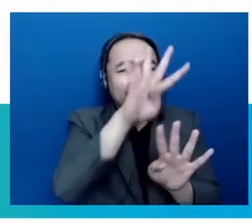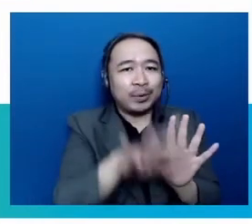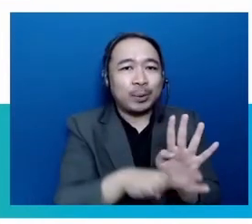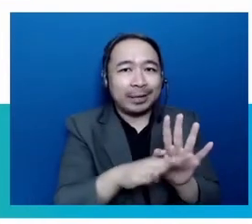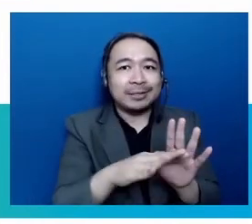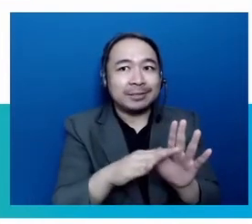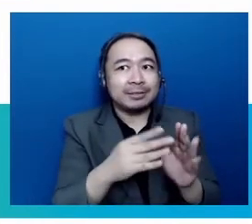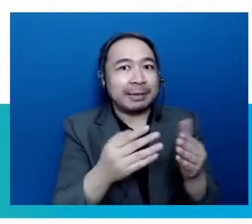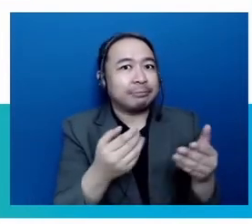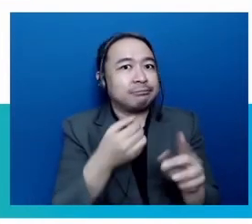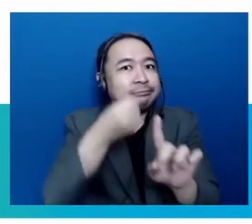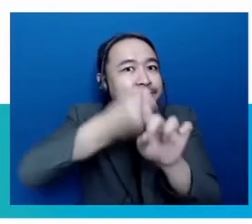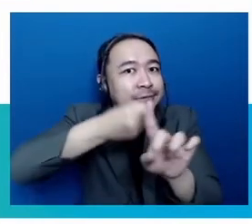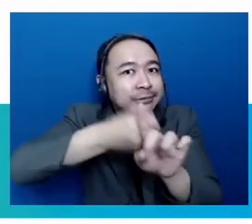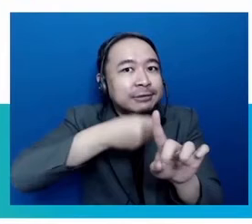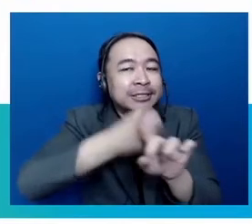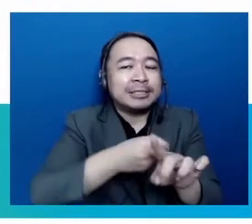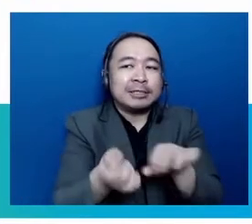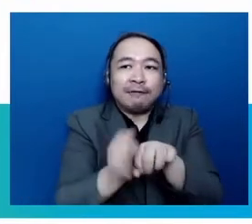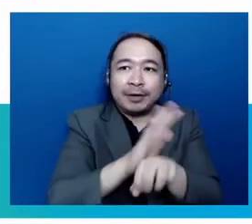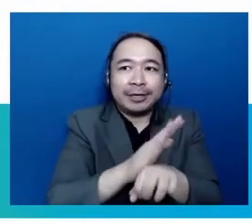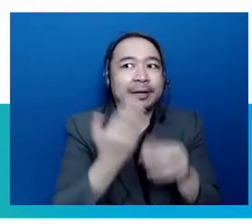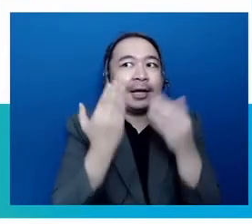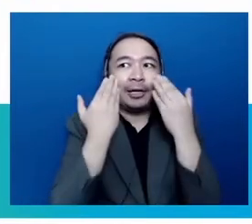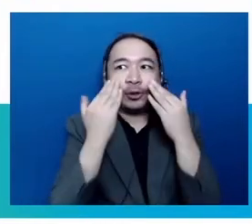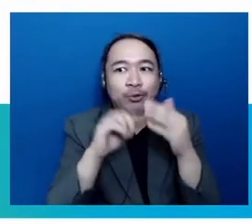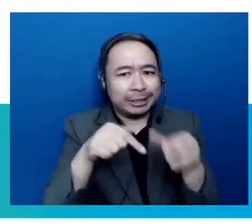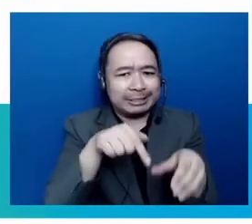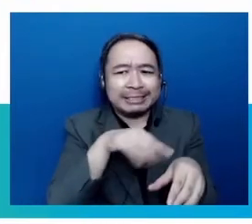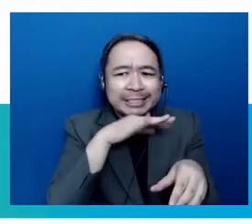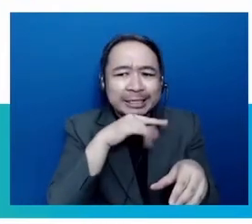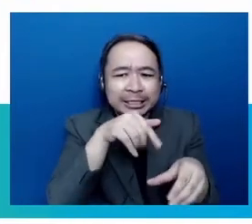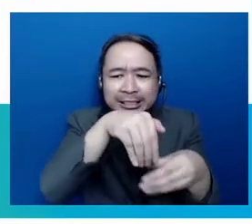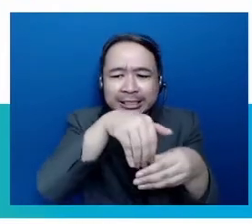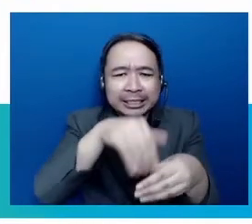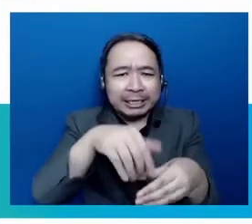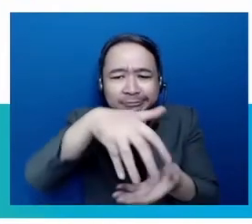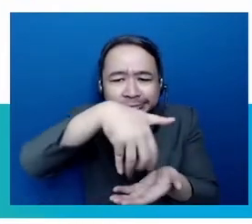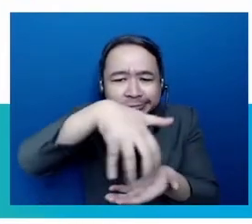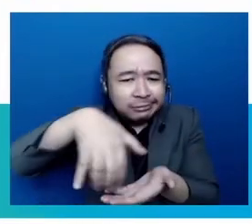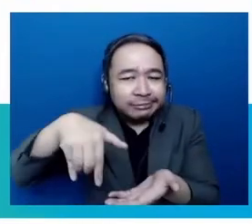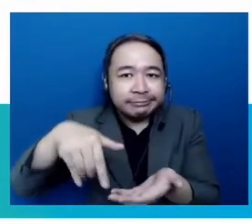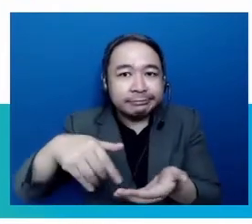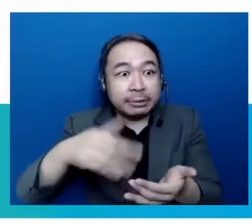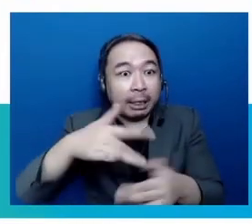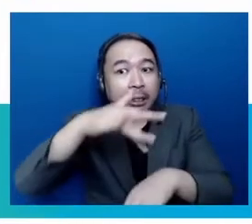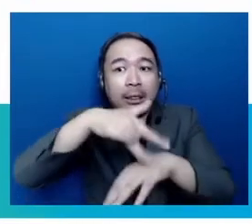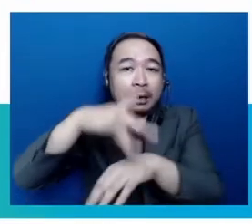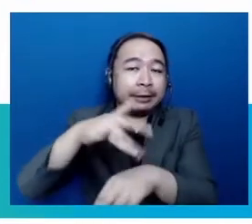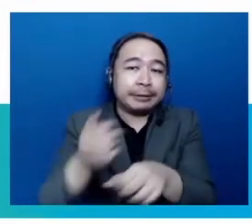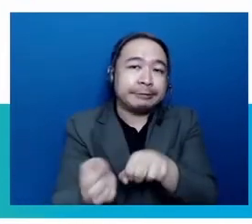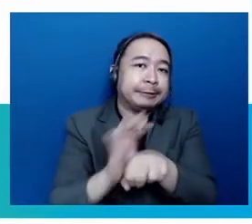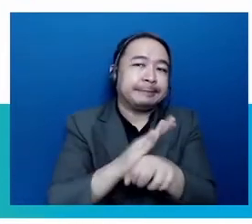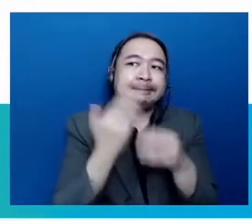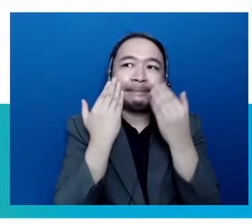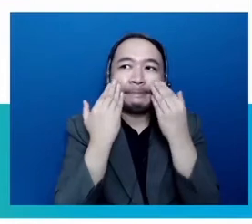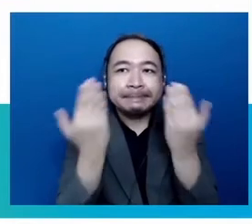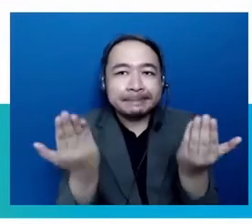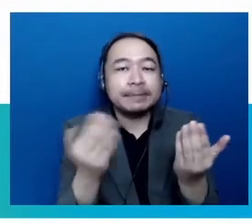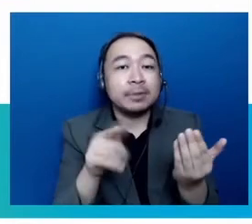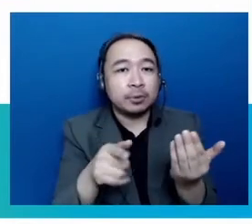know what kind of waste they're picking when they get dumped after we throw it away. So they not only